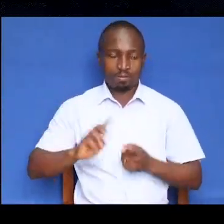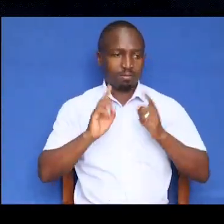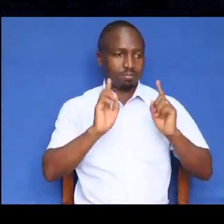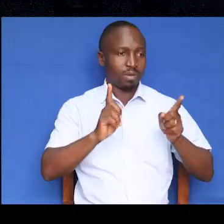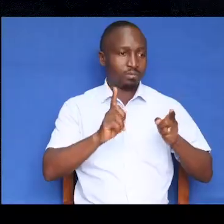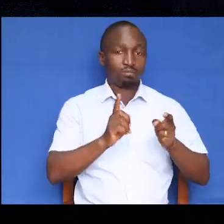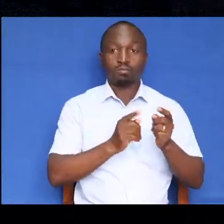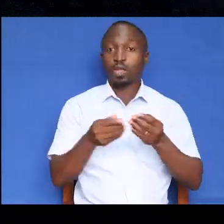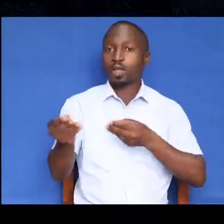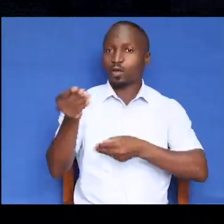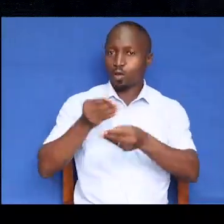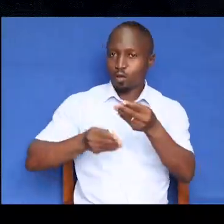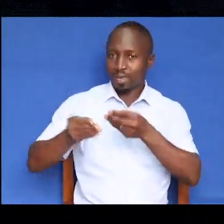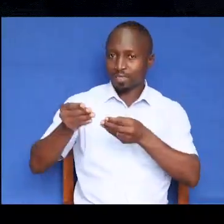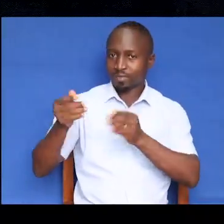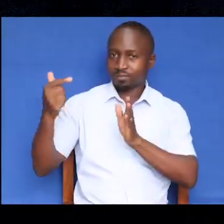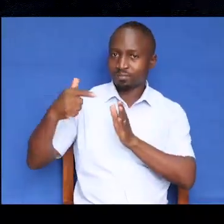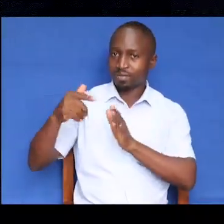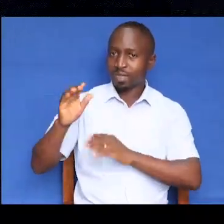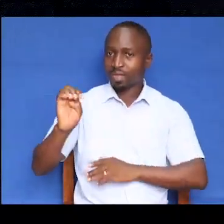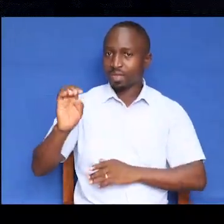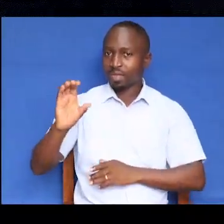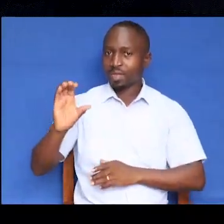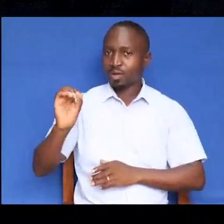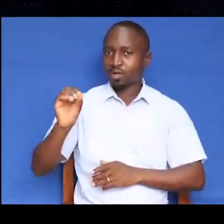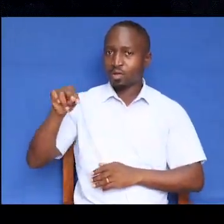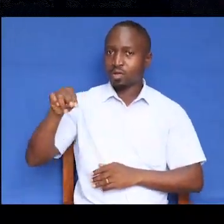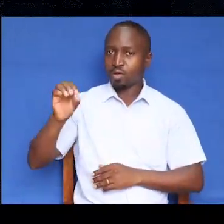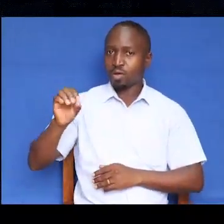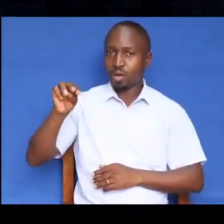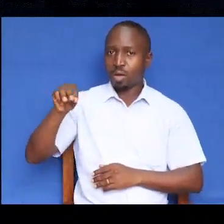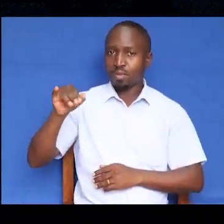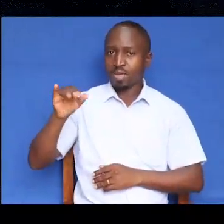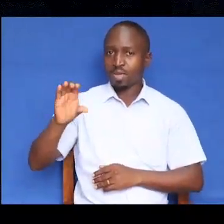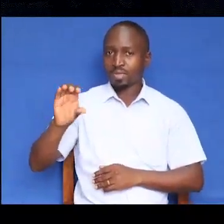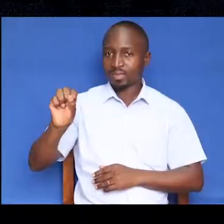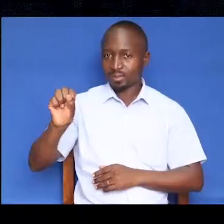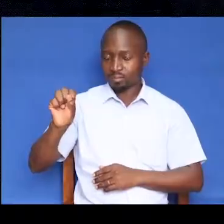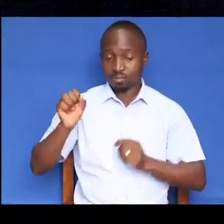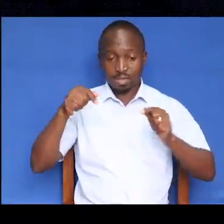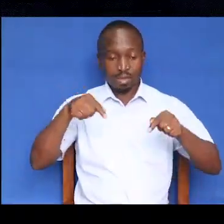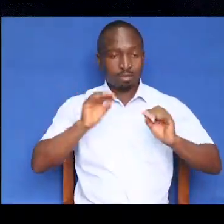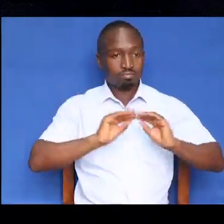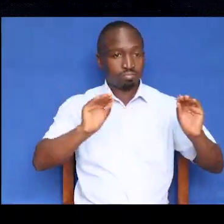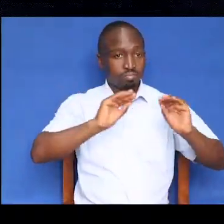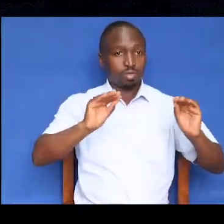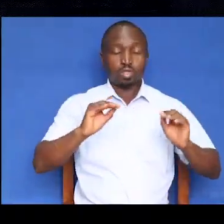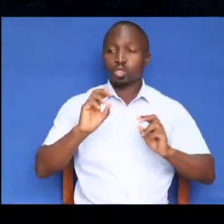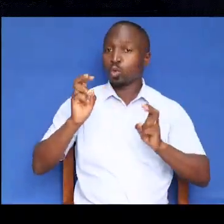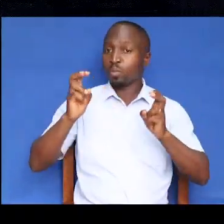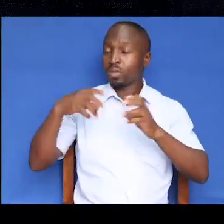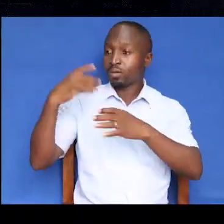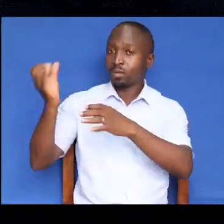of economics. Today, we want to share with you topic of national income. A